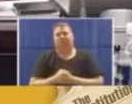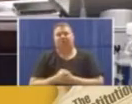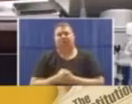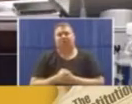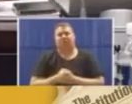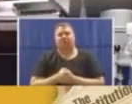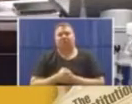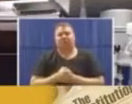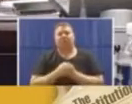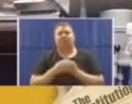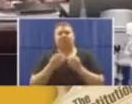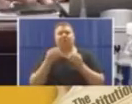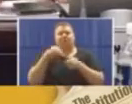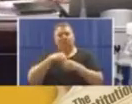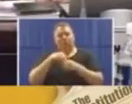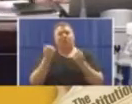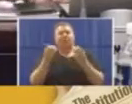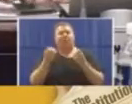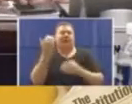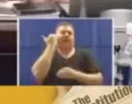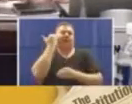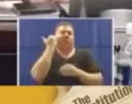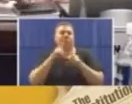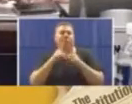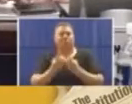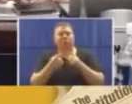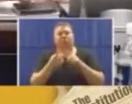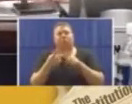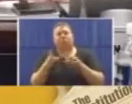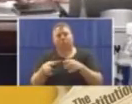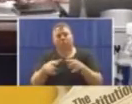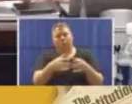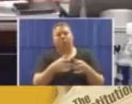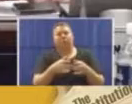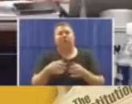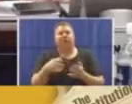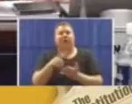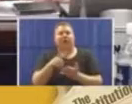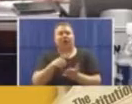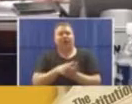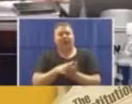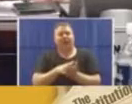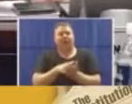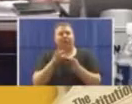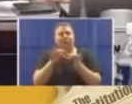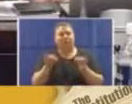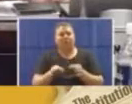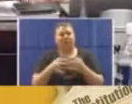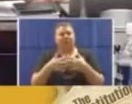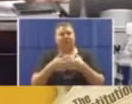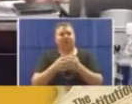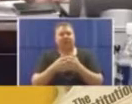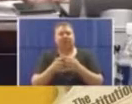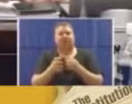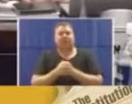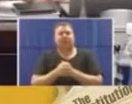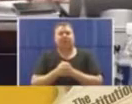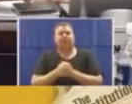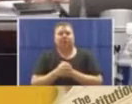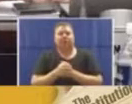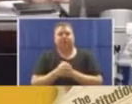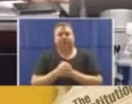many government departments and agencies responsible for implementing the legal framework and improving the effectiveness. The FATF